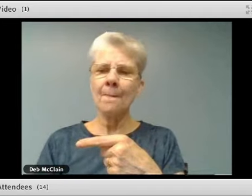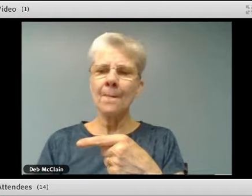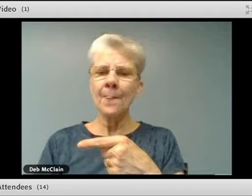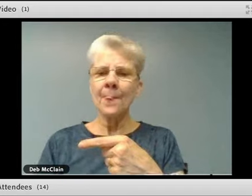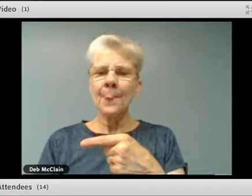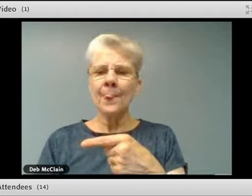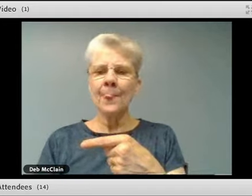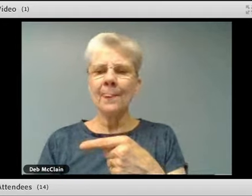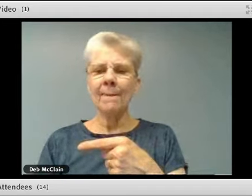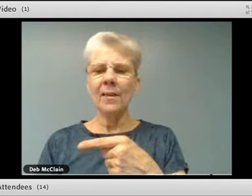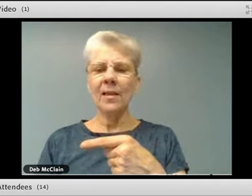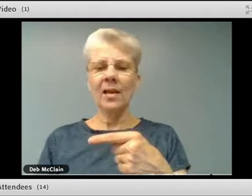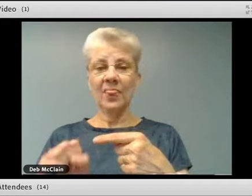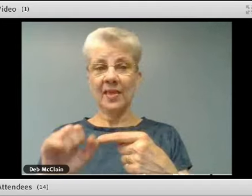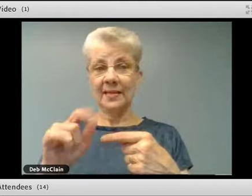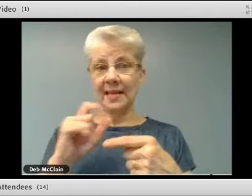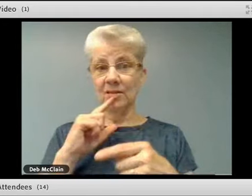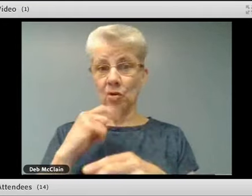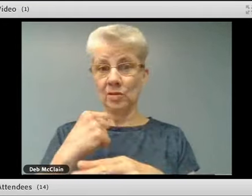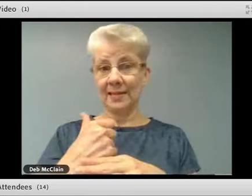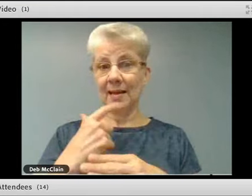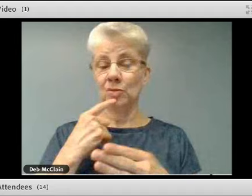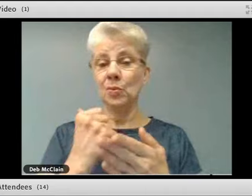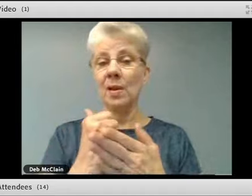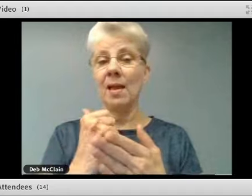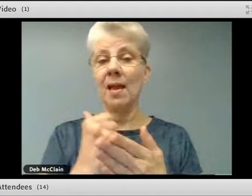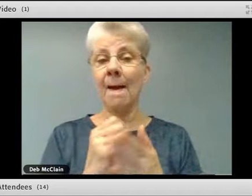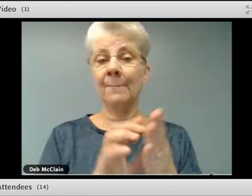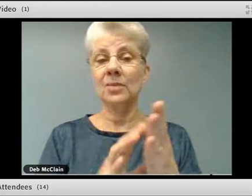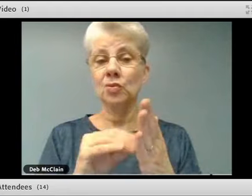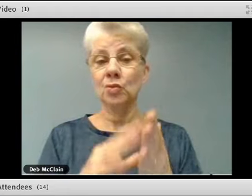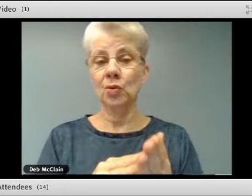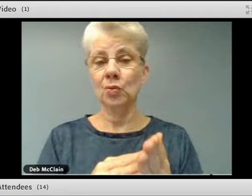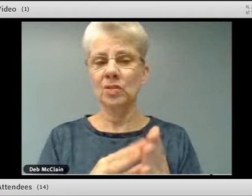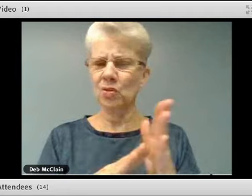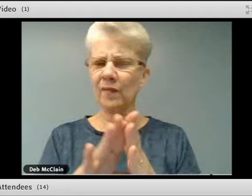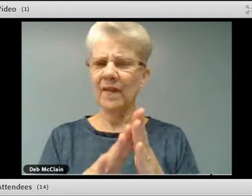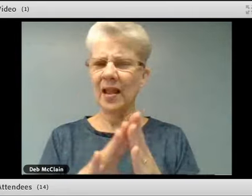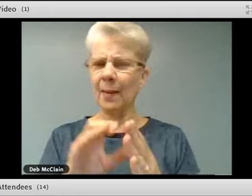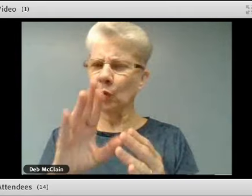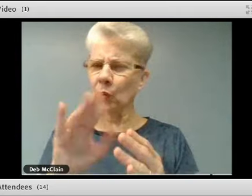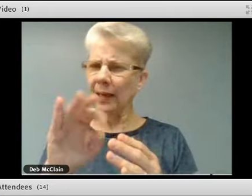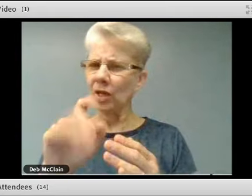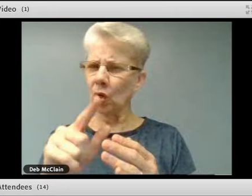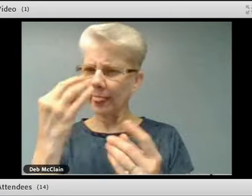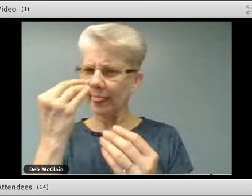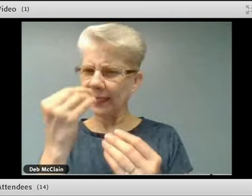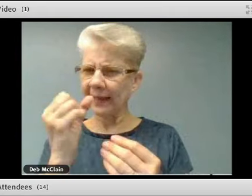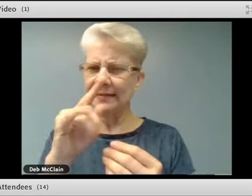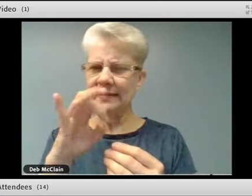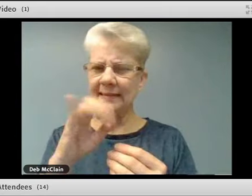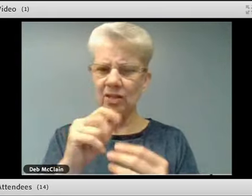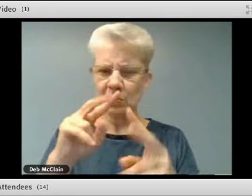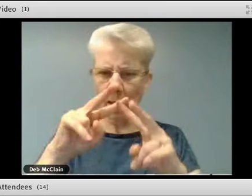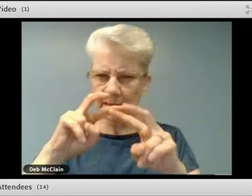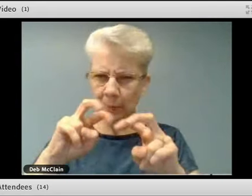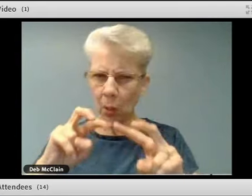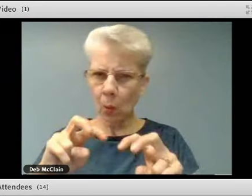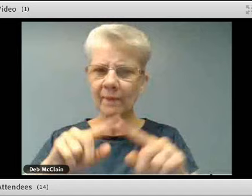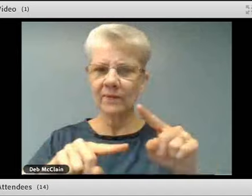So these sets are designed to help students develop critical thinking skills by exploring these various